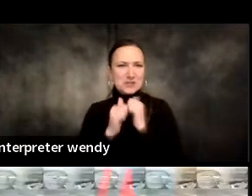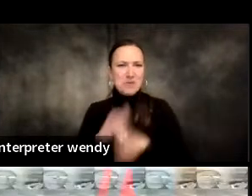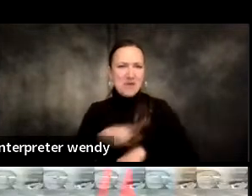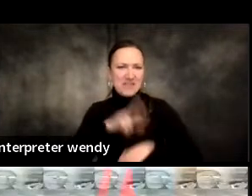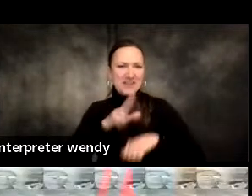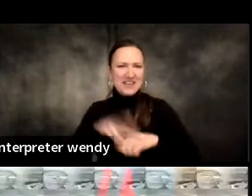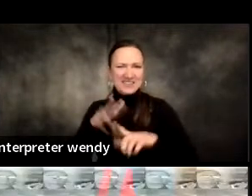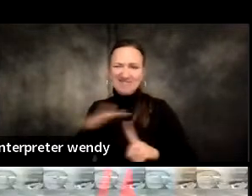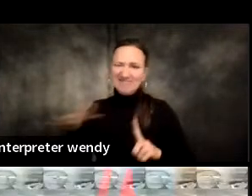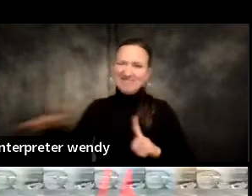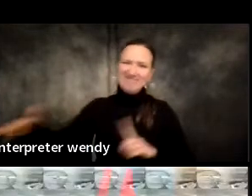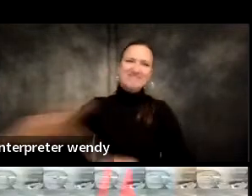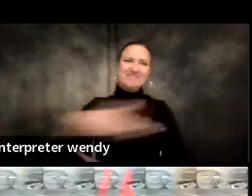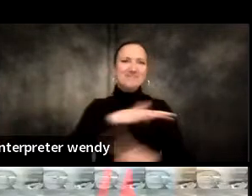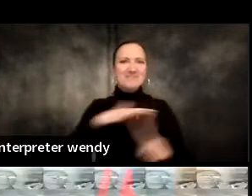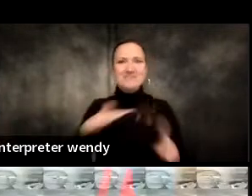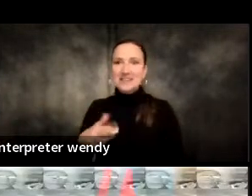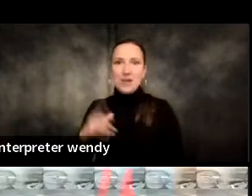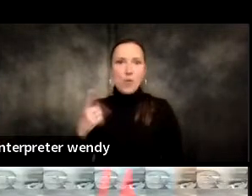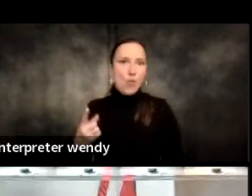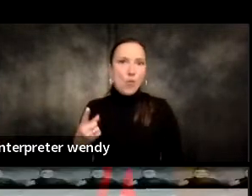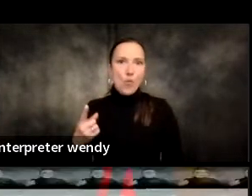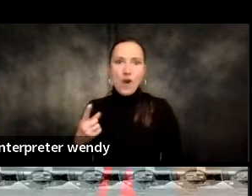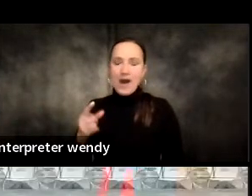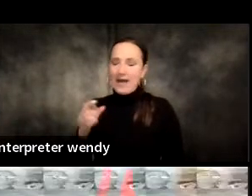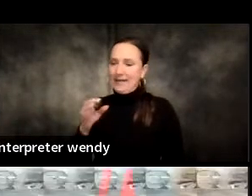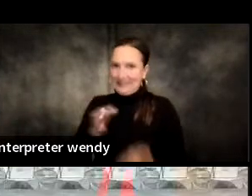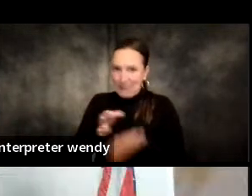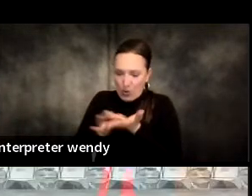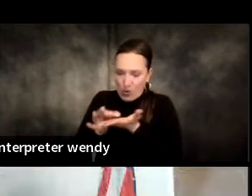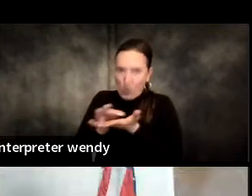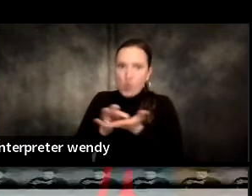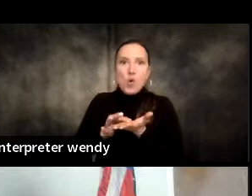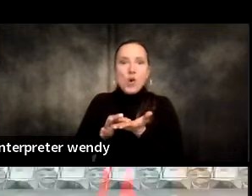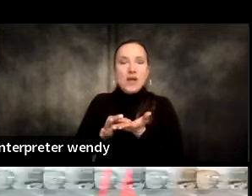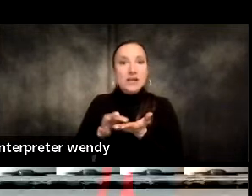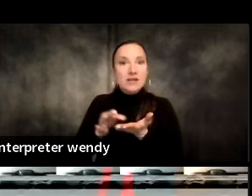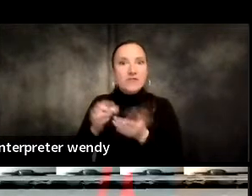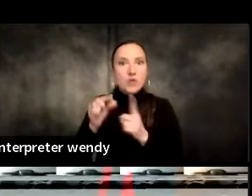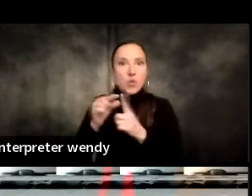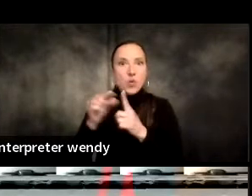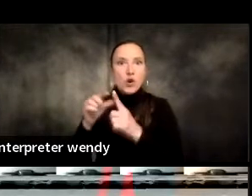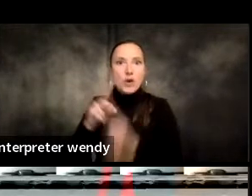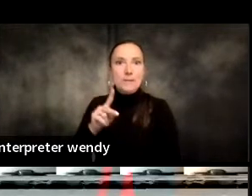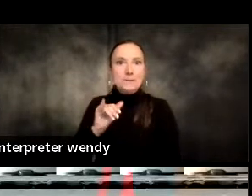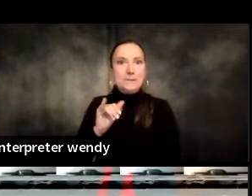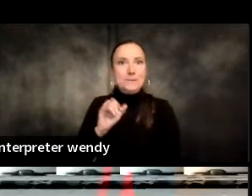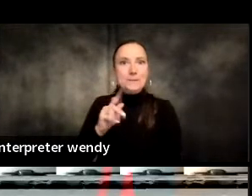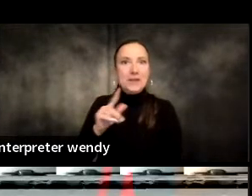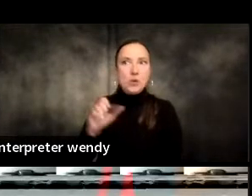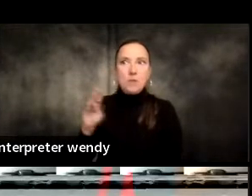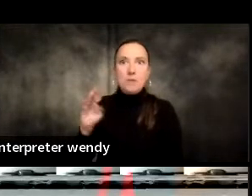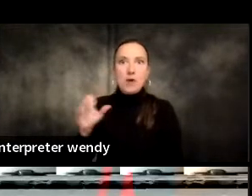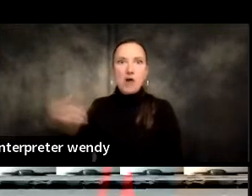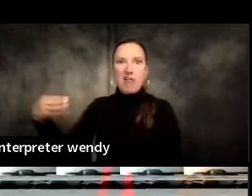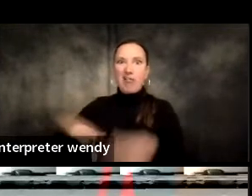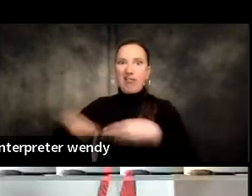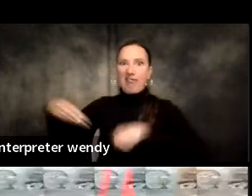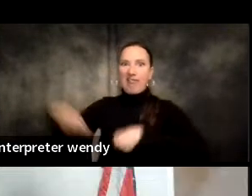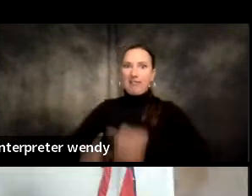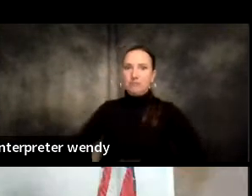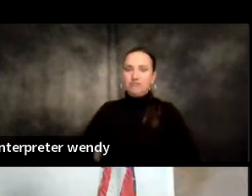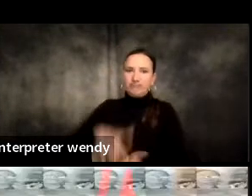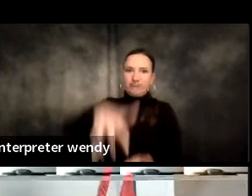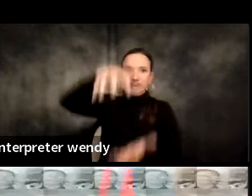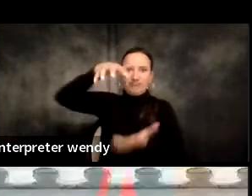it. If I could get a dime for every time I hear the word pickleball, I'd be a very rich man. But the truth of the matter is we also want